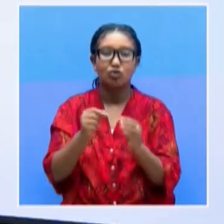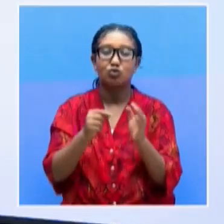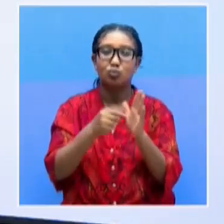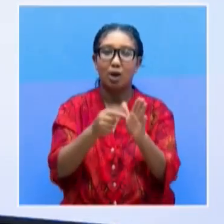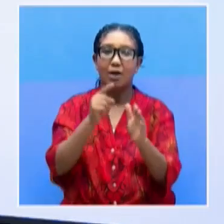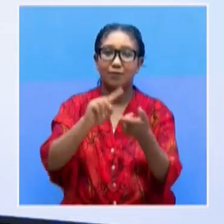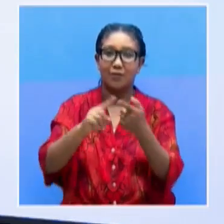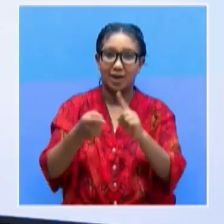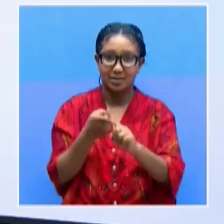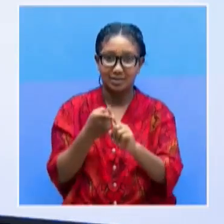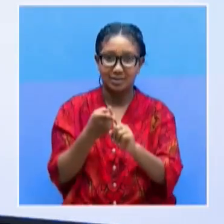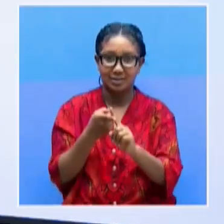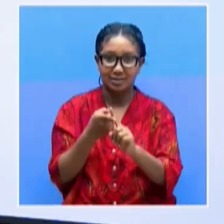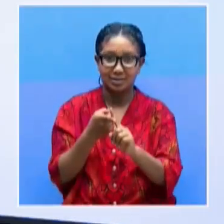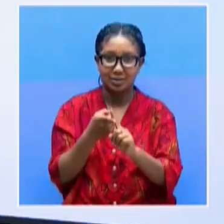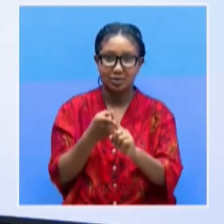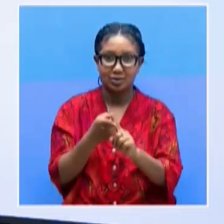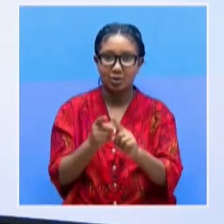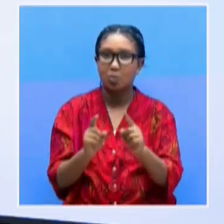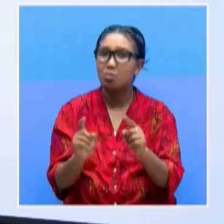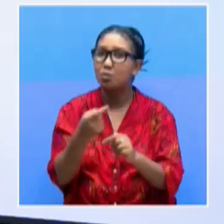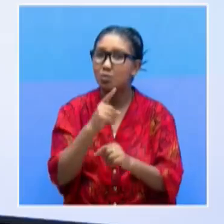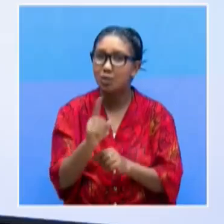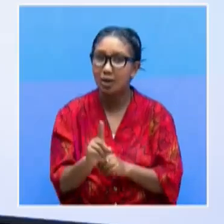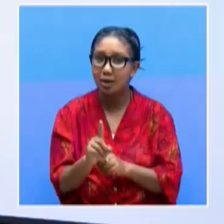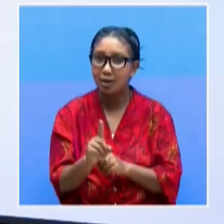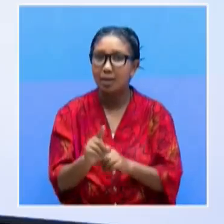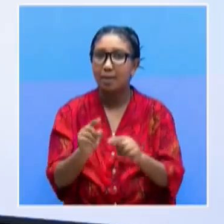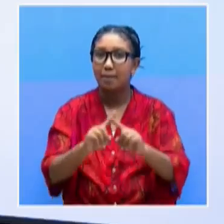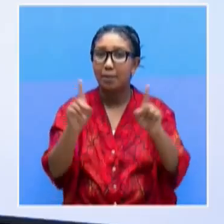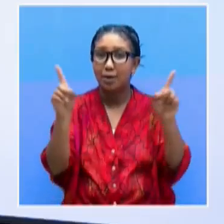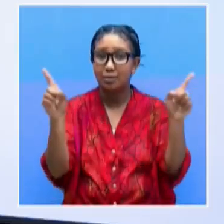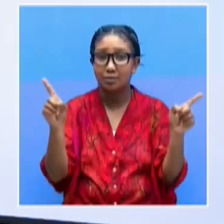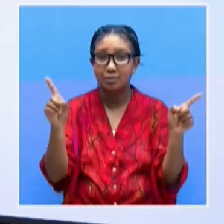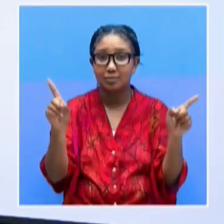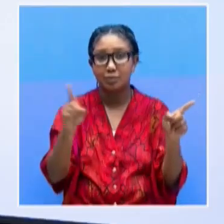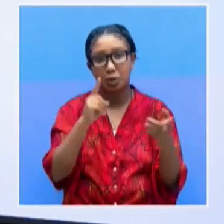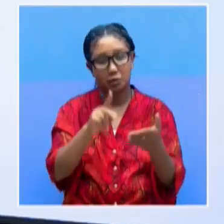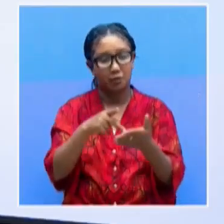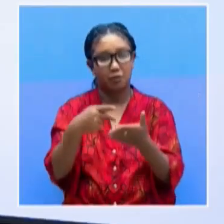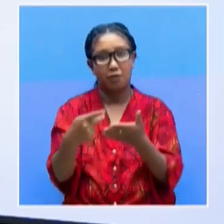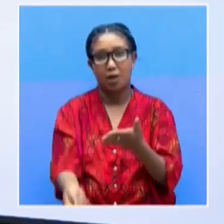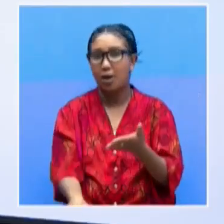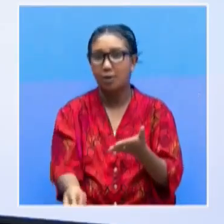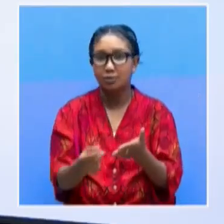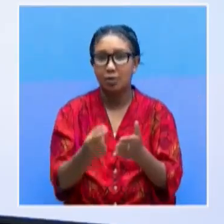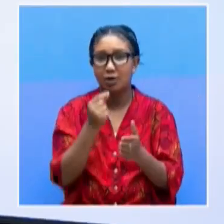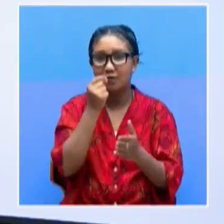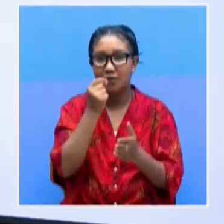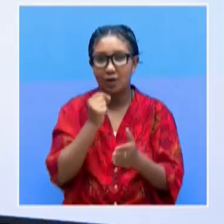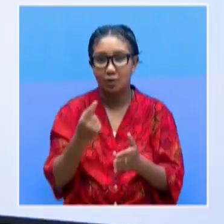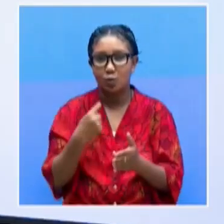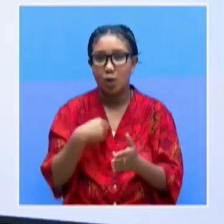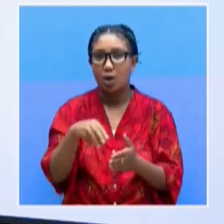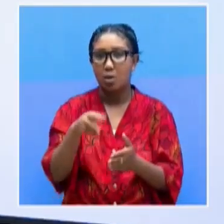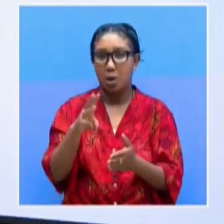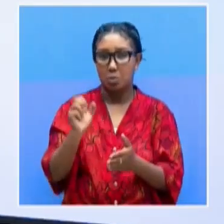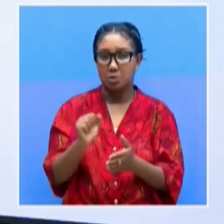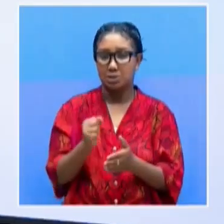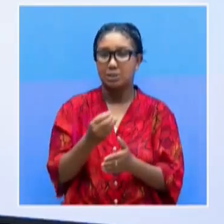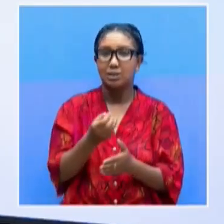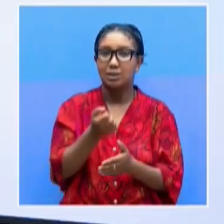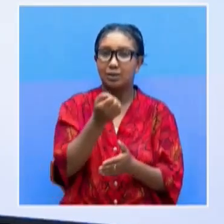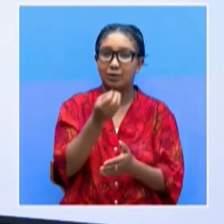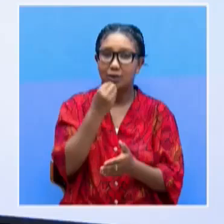tooth to my friends. So what happened? But it fell out while I was eating